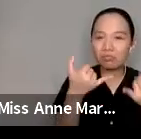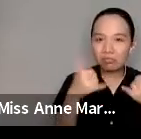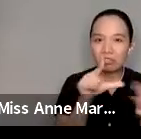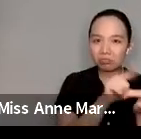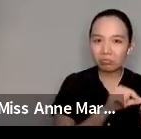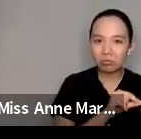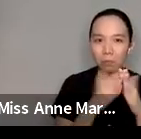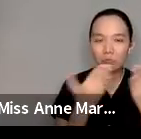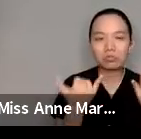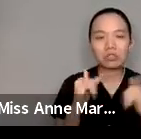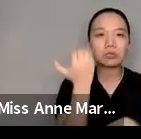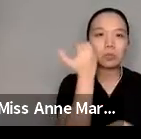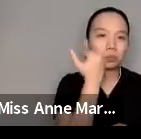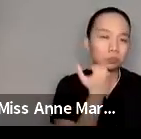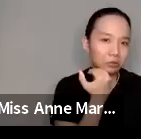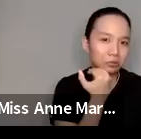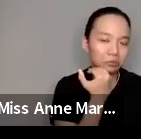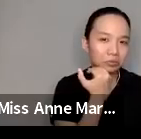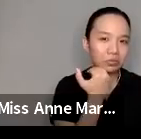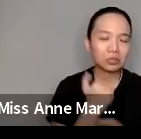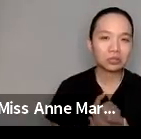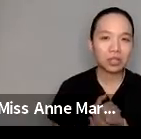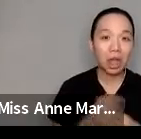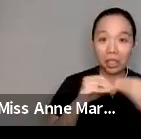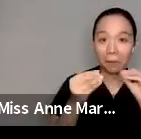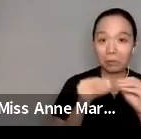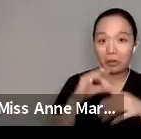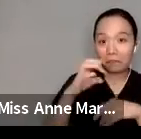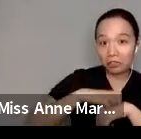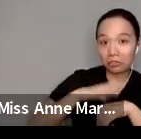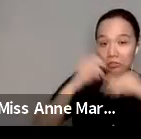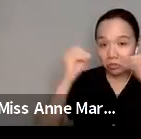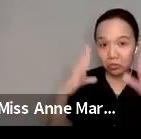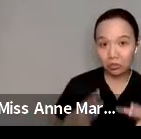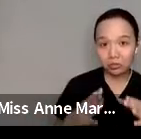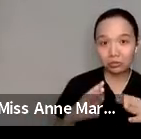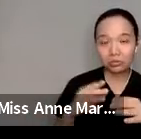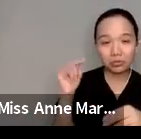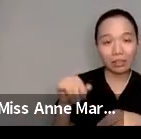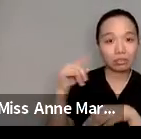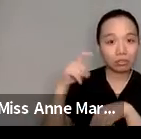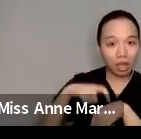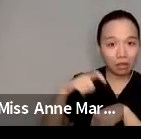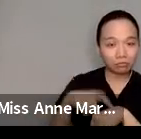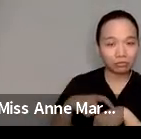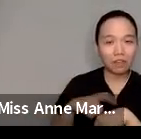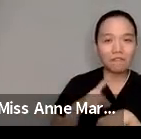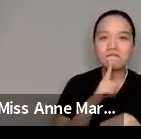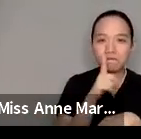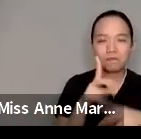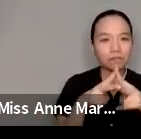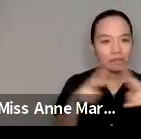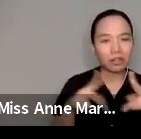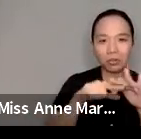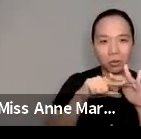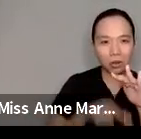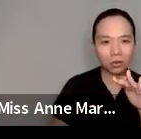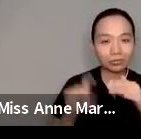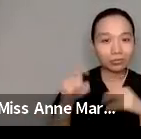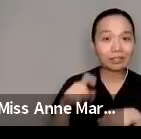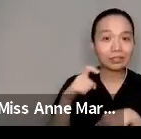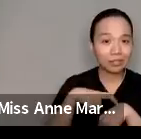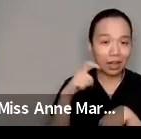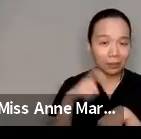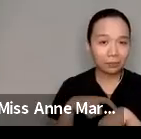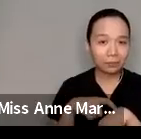inadequate. The number of English teachers who can teach at that time was also very low. At that time, there